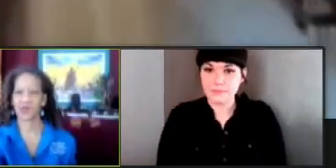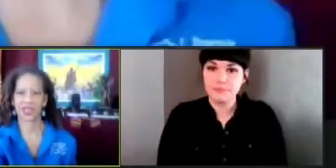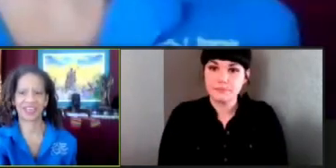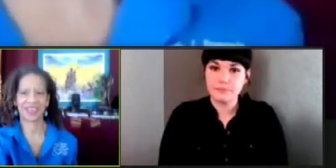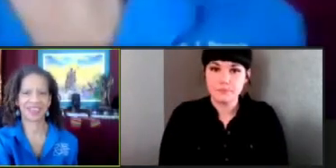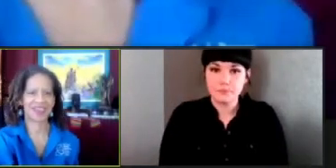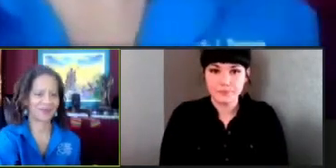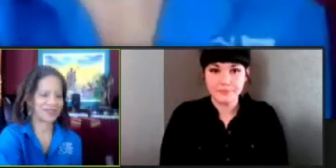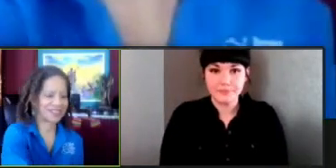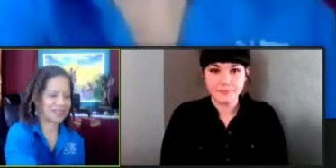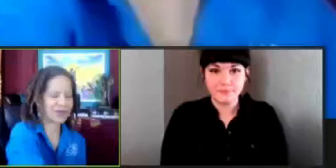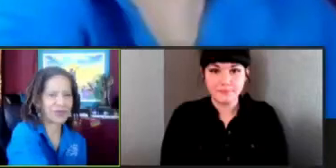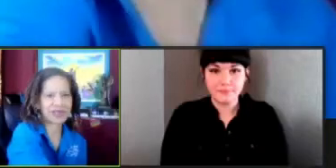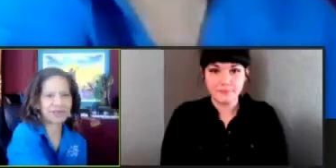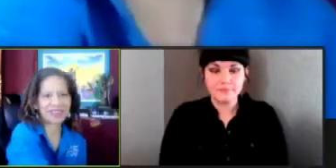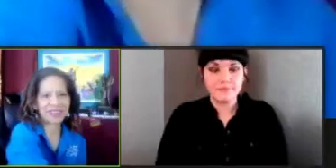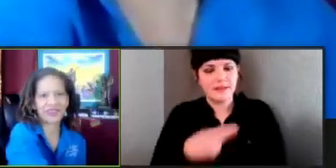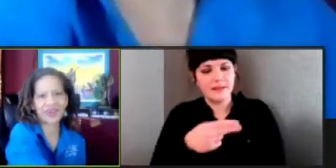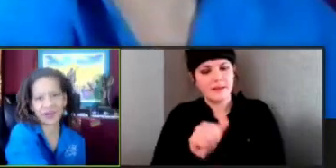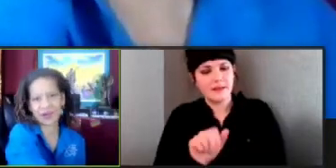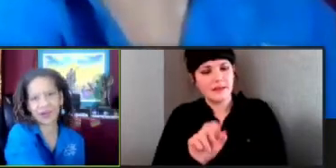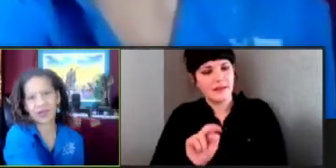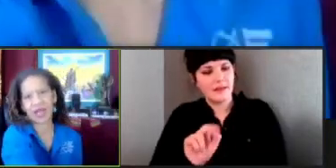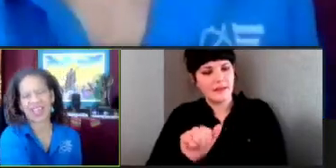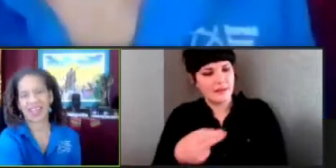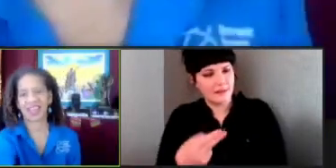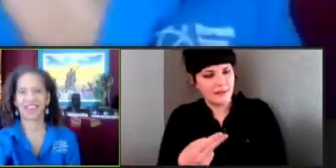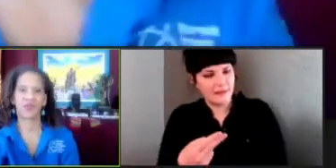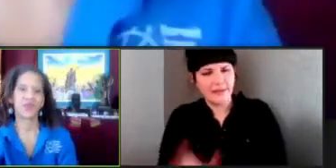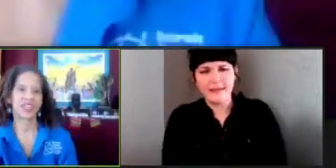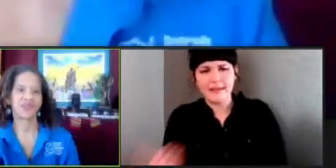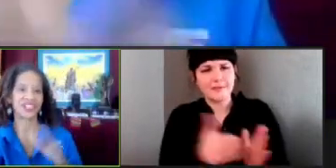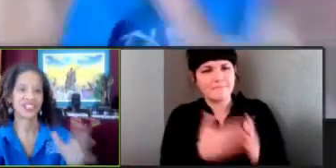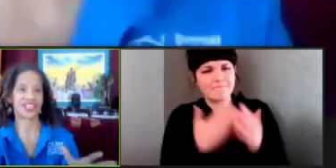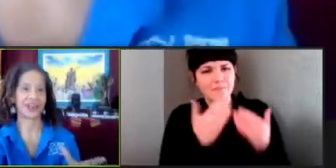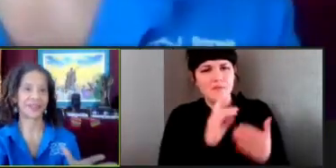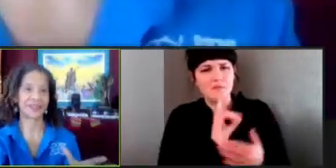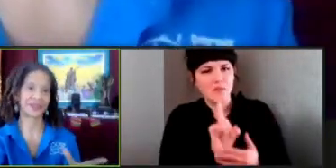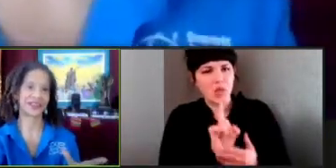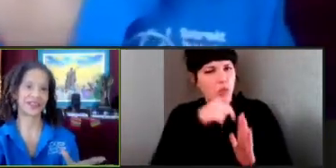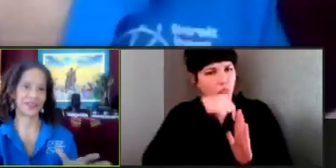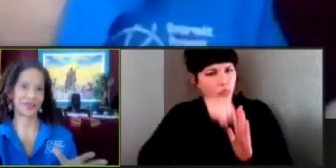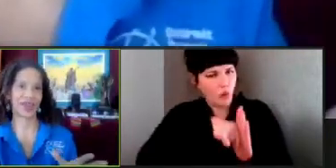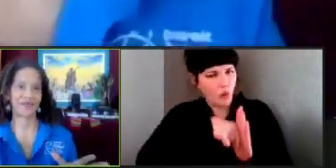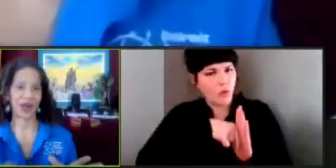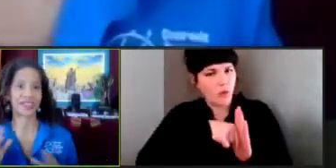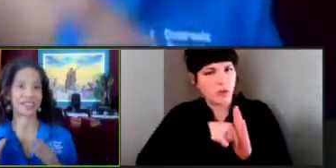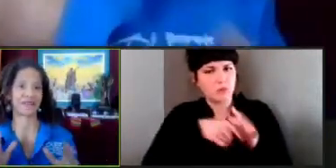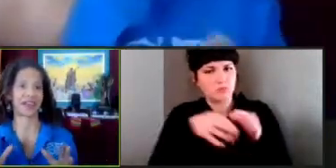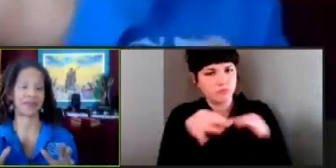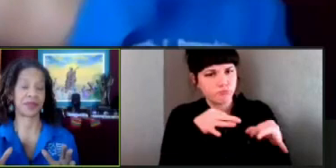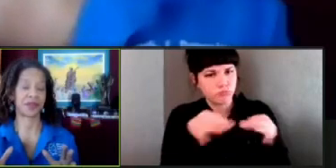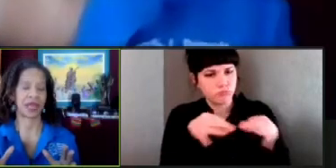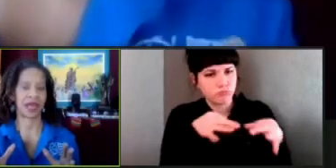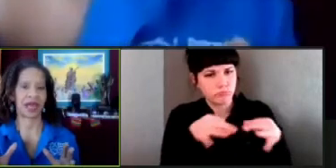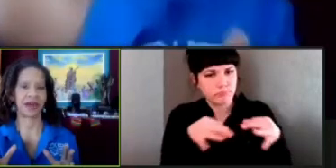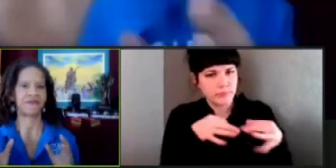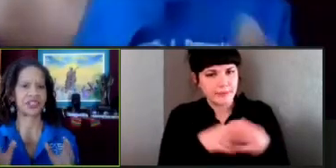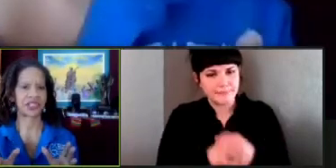Hannah, well, again, that was incredibly thorough. And we really appreciate also that you have all of this